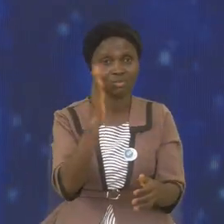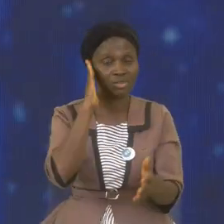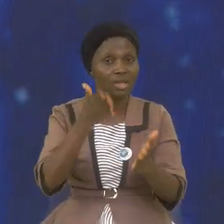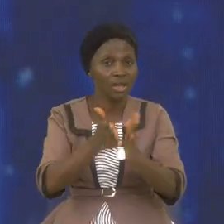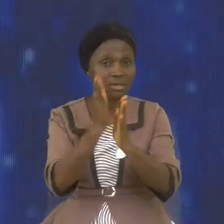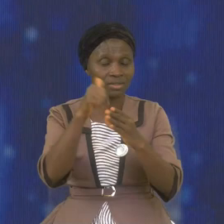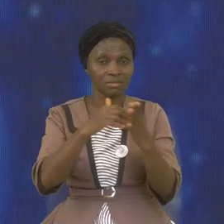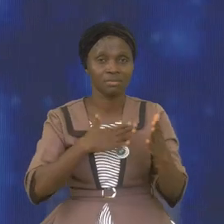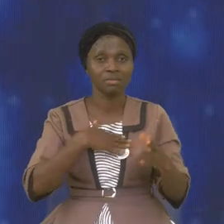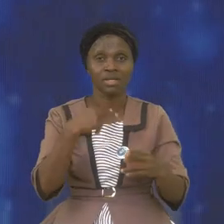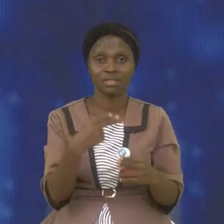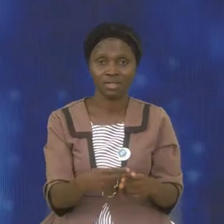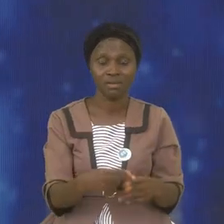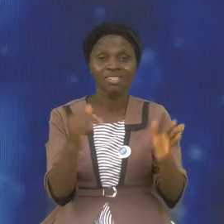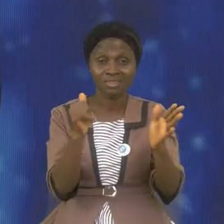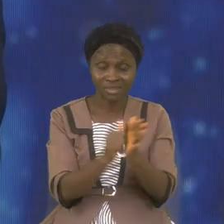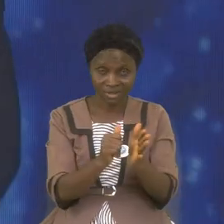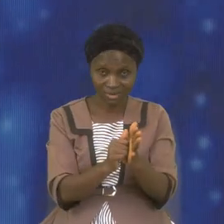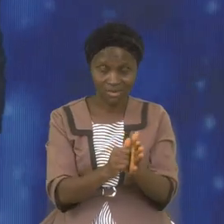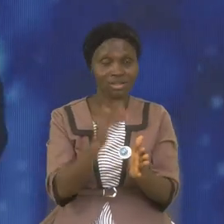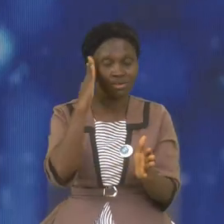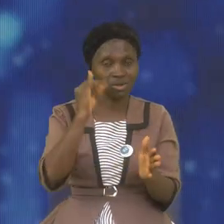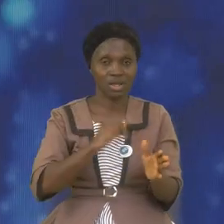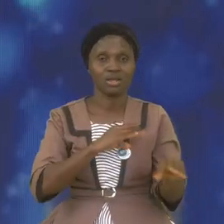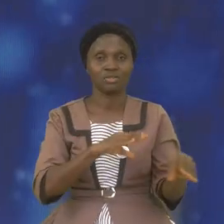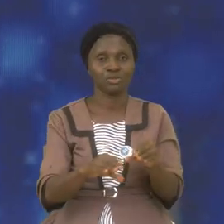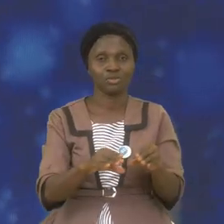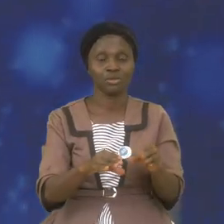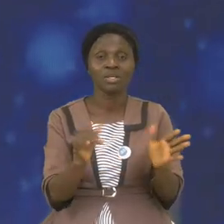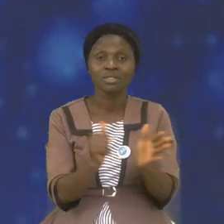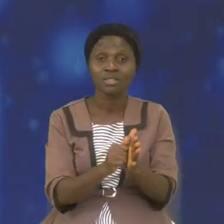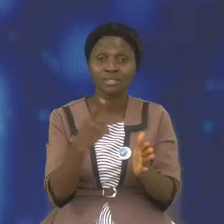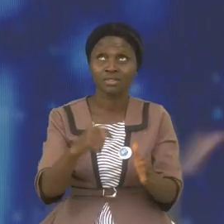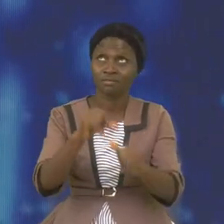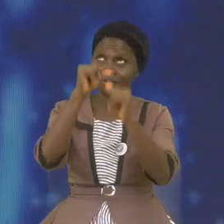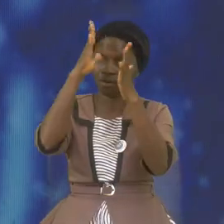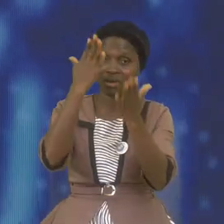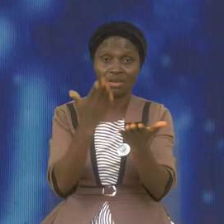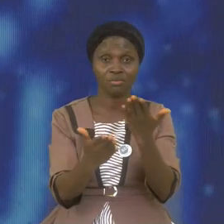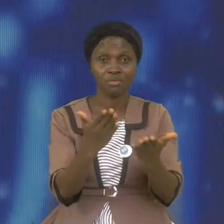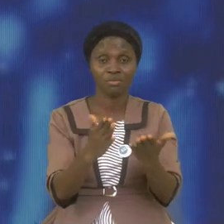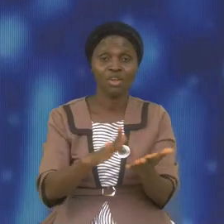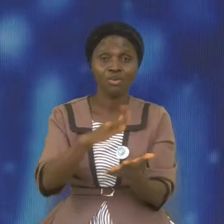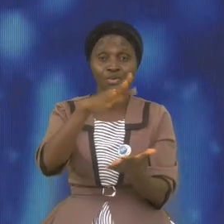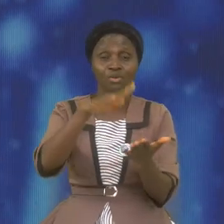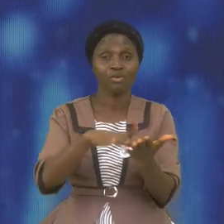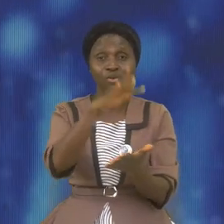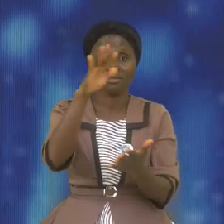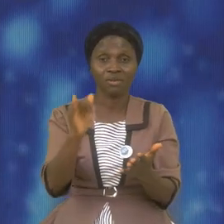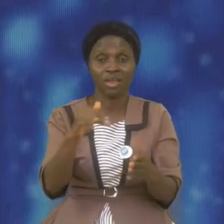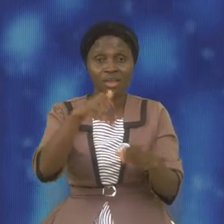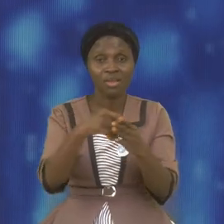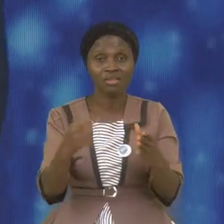my name, that will I do, that the Father may be glorified in the Son. In